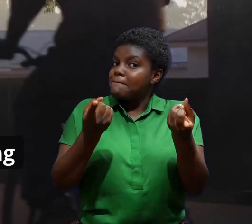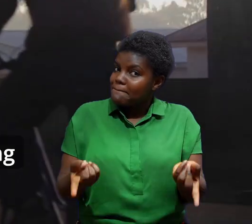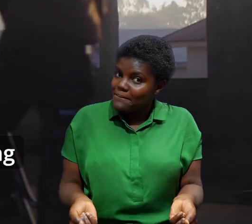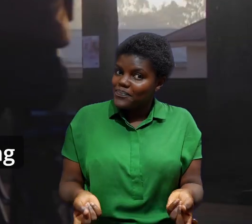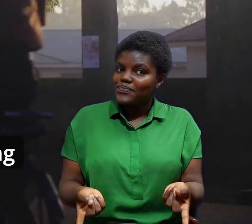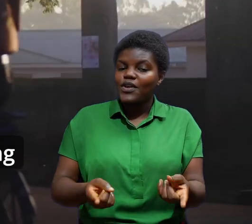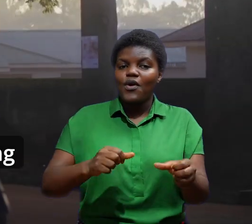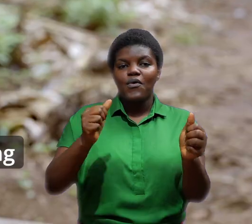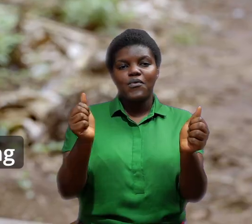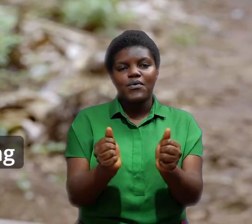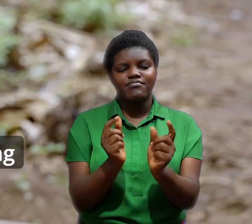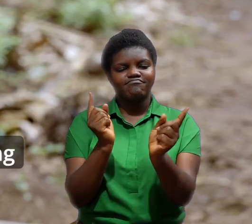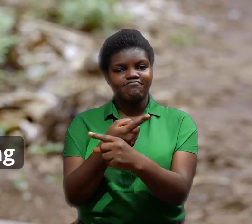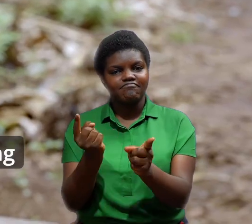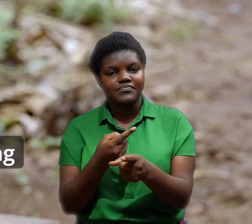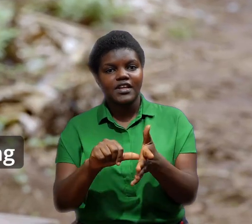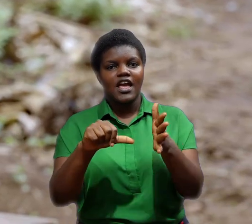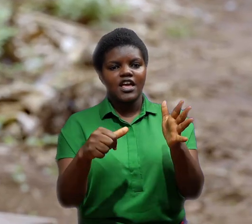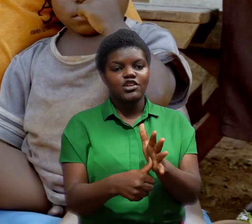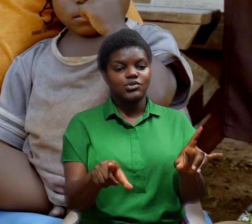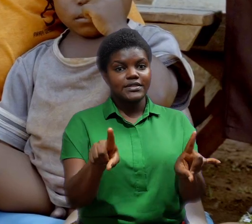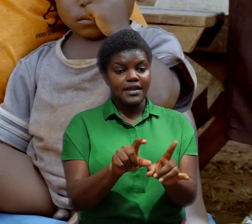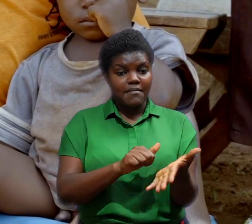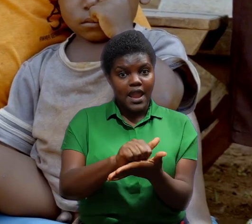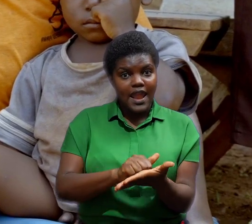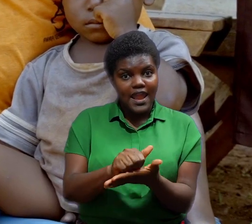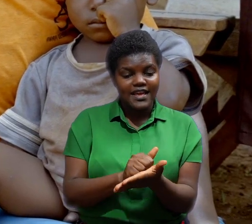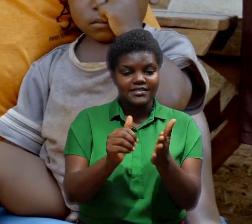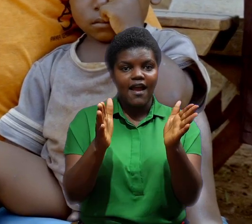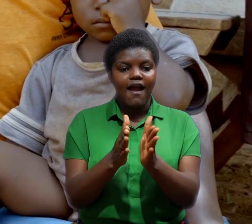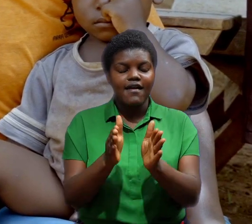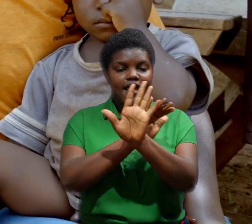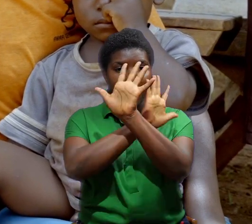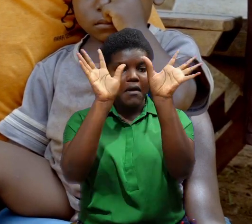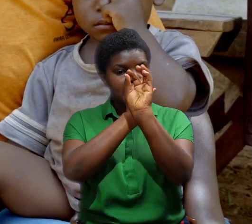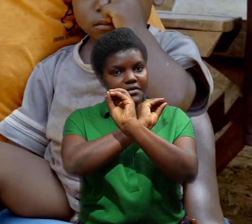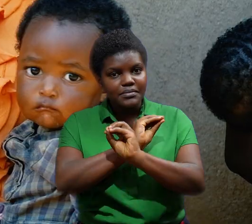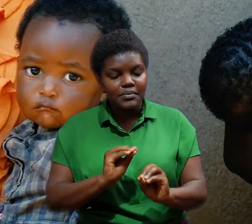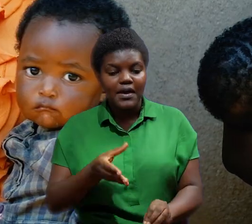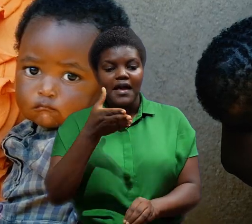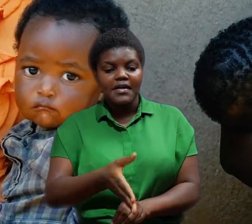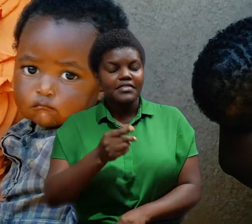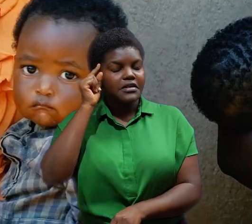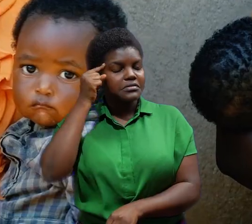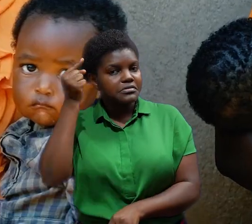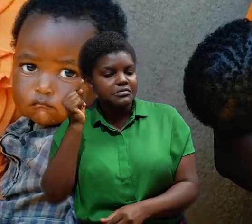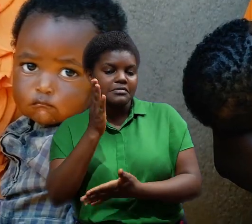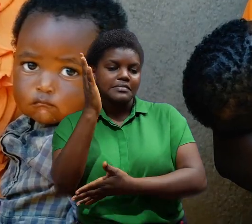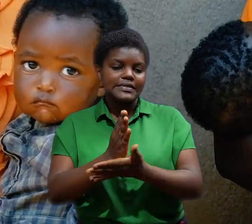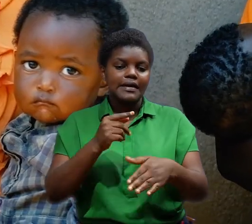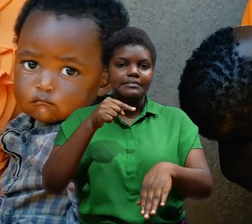However, due to various factors including nature and a lack of awareness, this dream